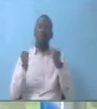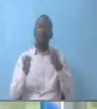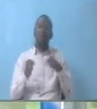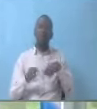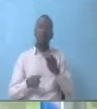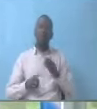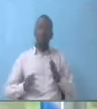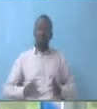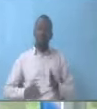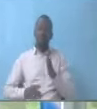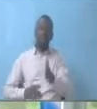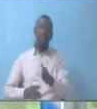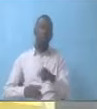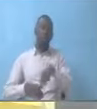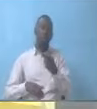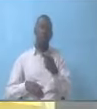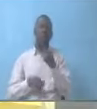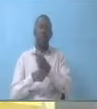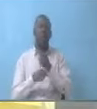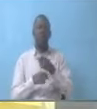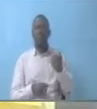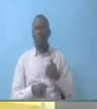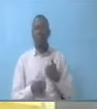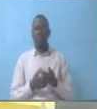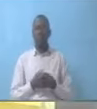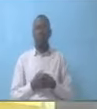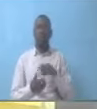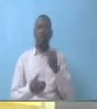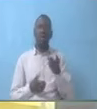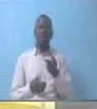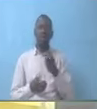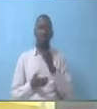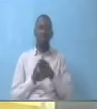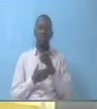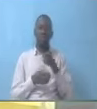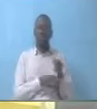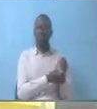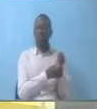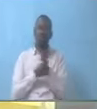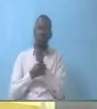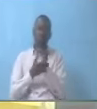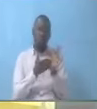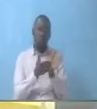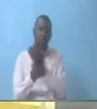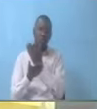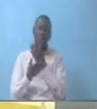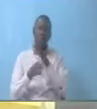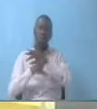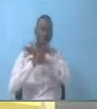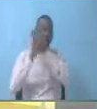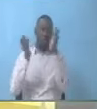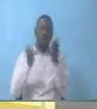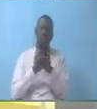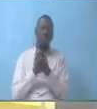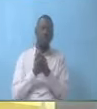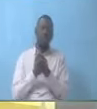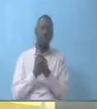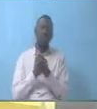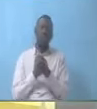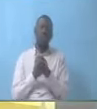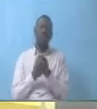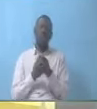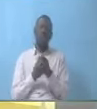of rights of Gambians. And in fact, took away all the recourse that a Gambian could